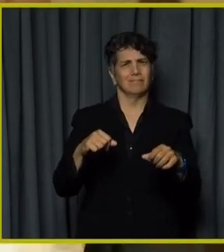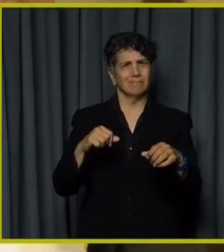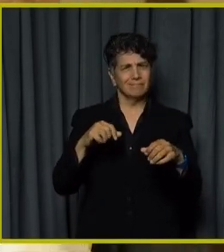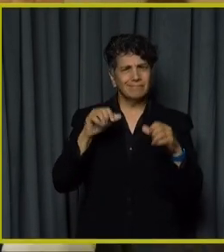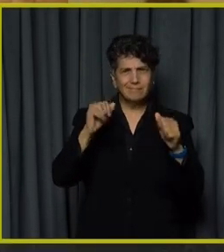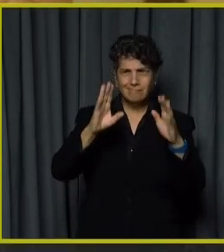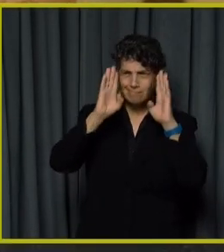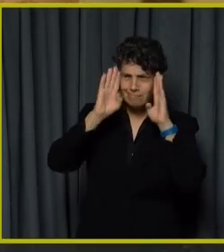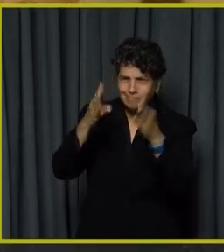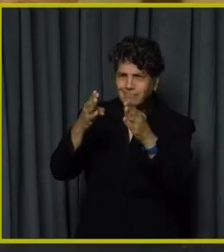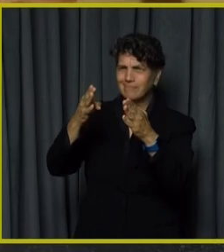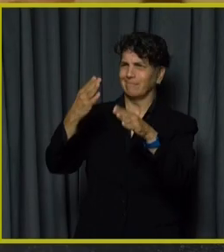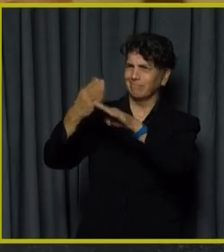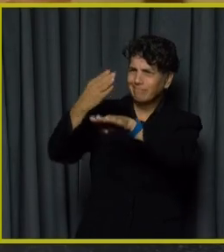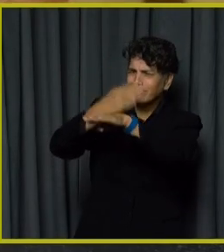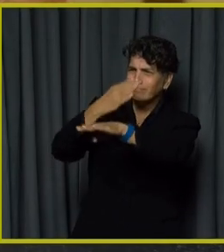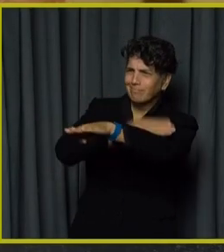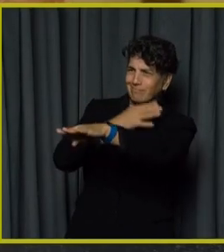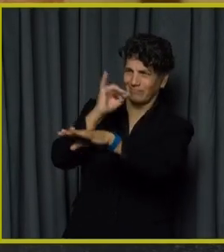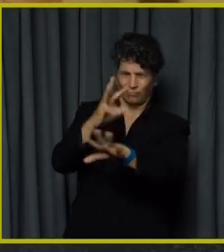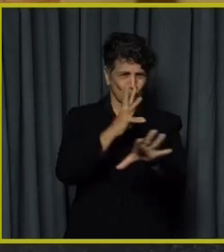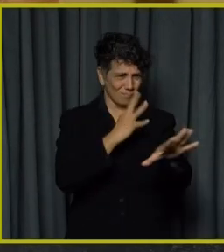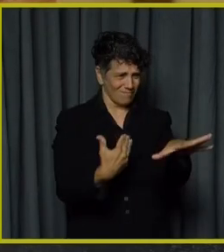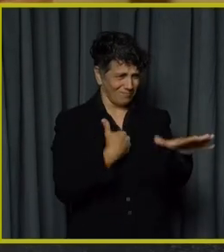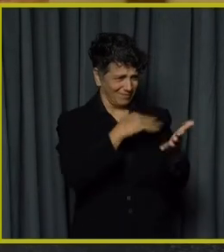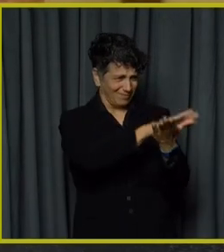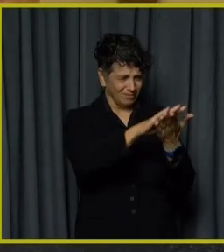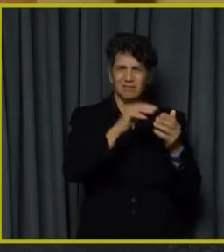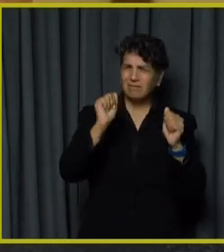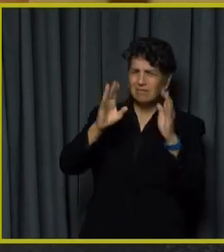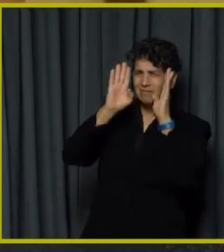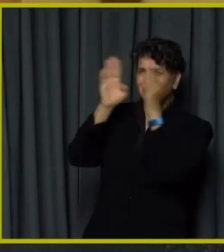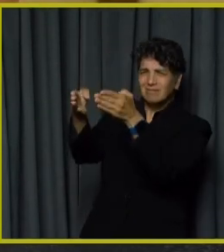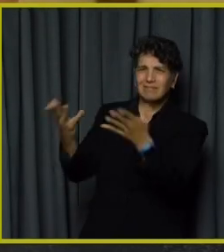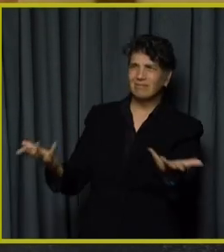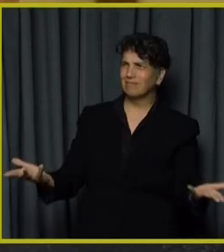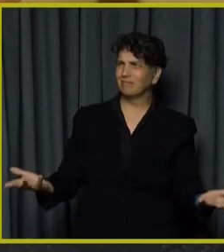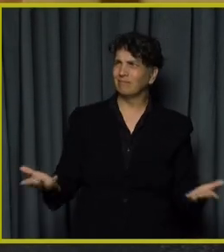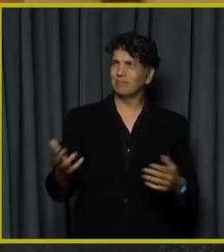My name is Sarah Ann Young Bear Brown.